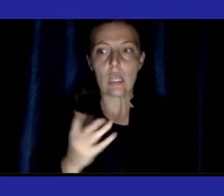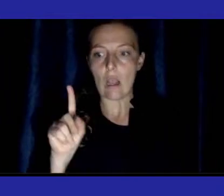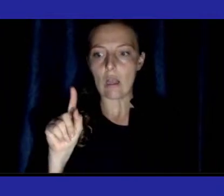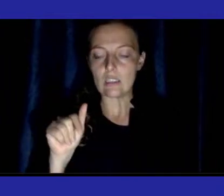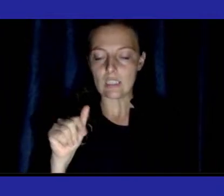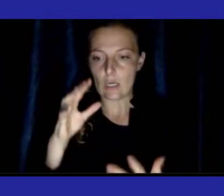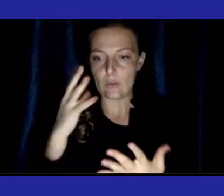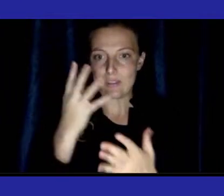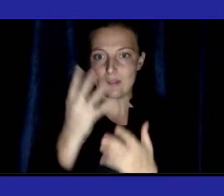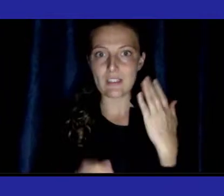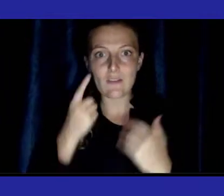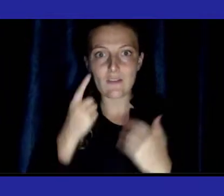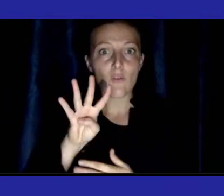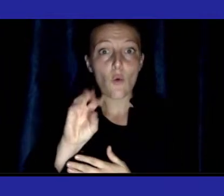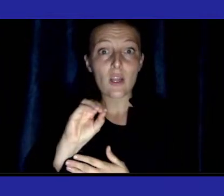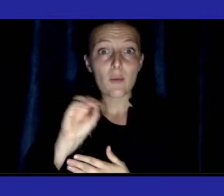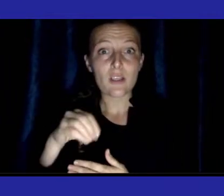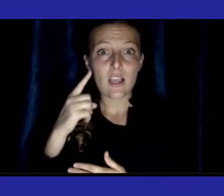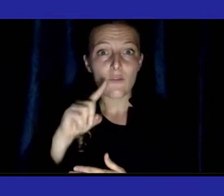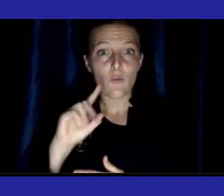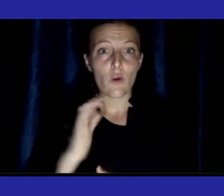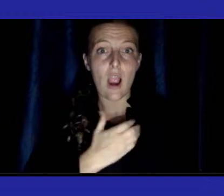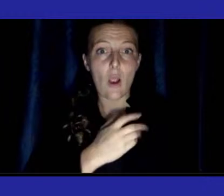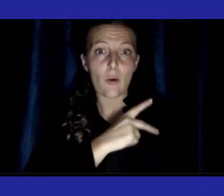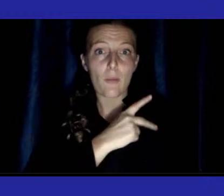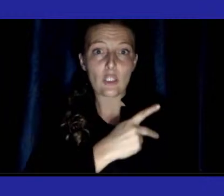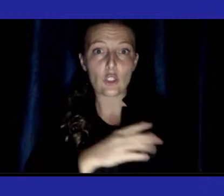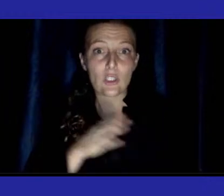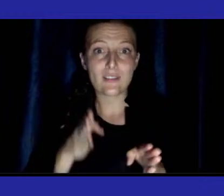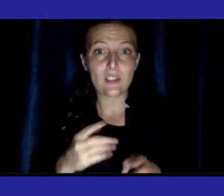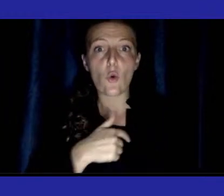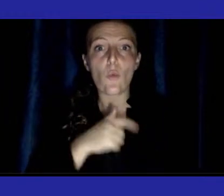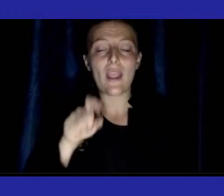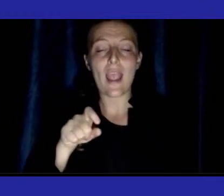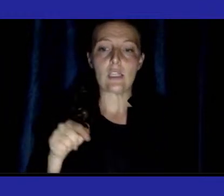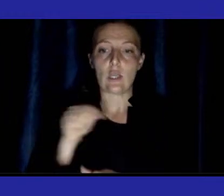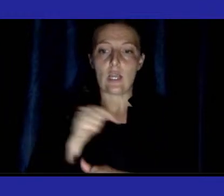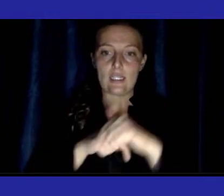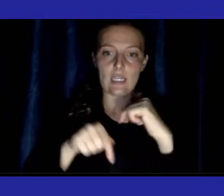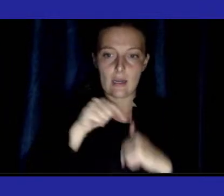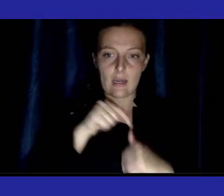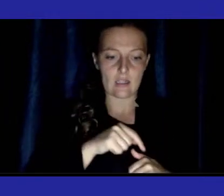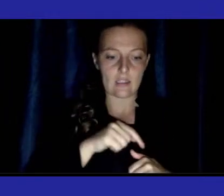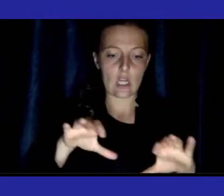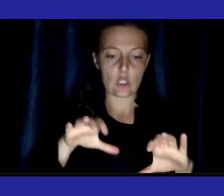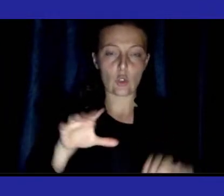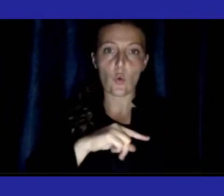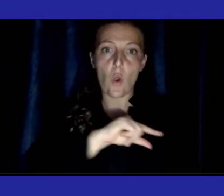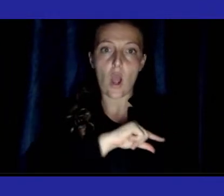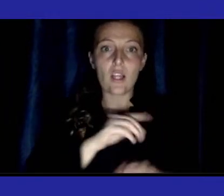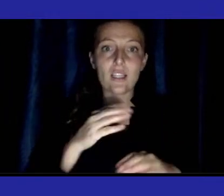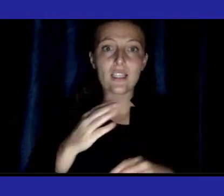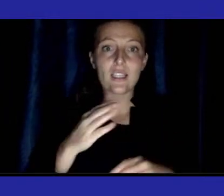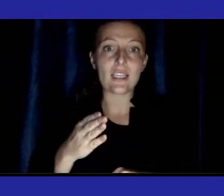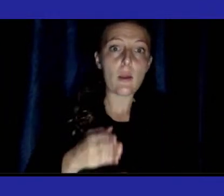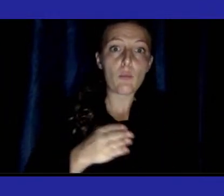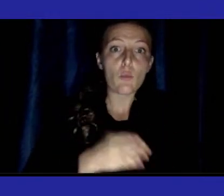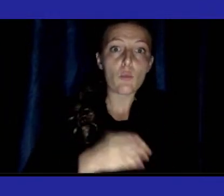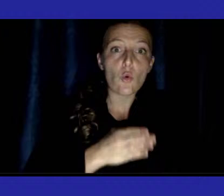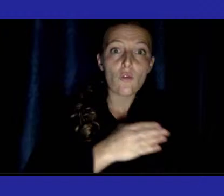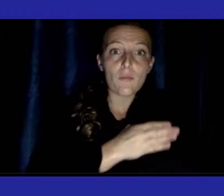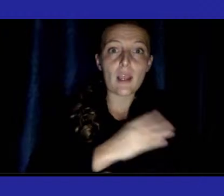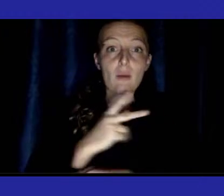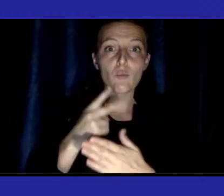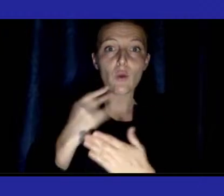not meaningful to do it that way. So we actually had to take a step back and do quality improvement projects, working with our registration staff,